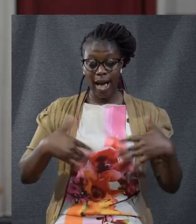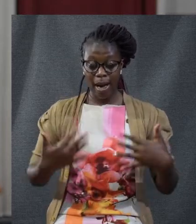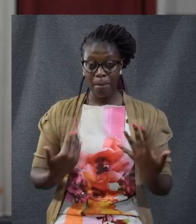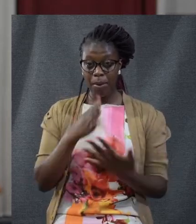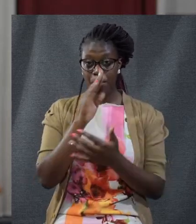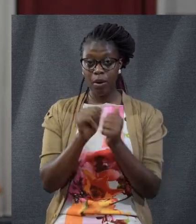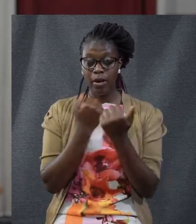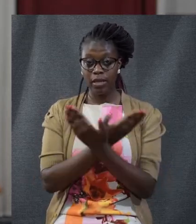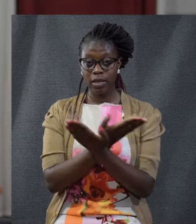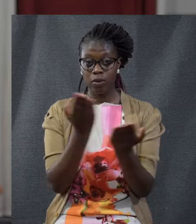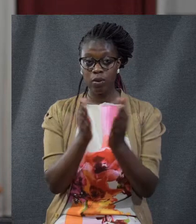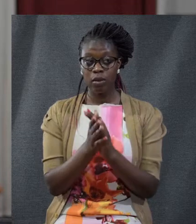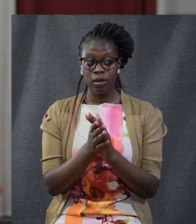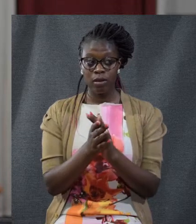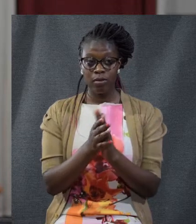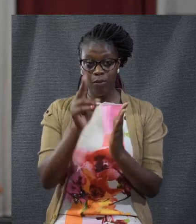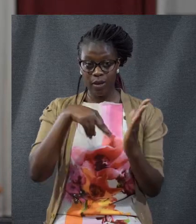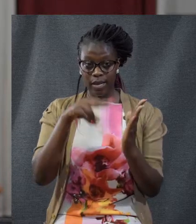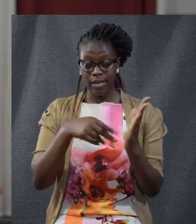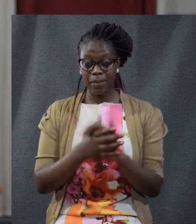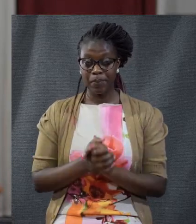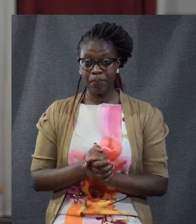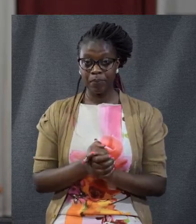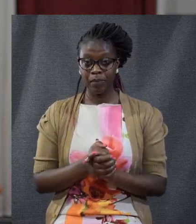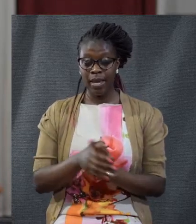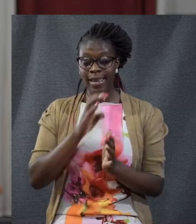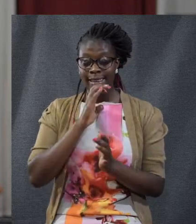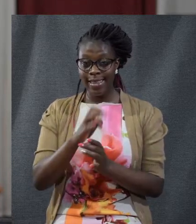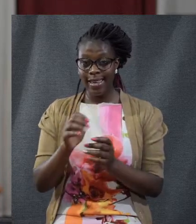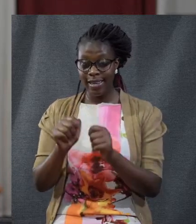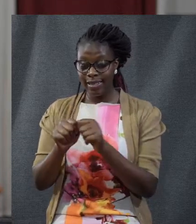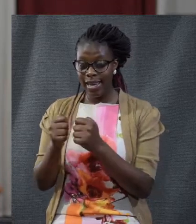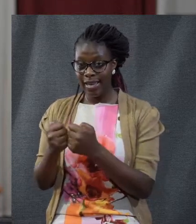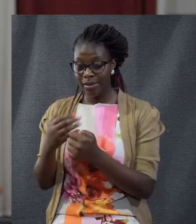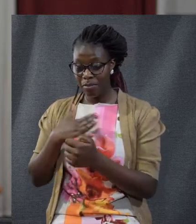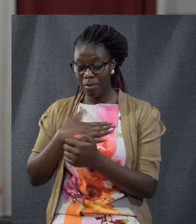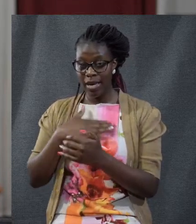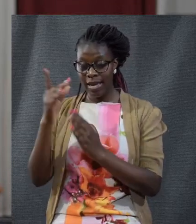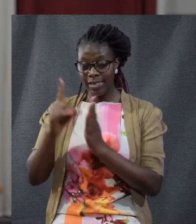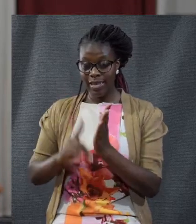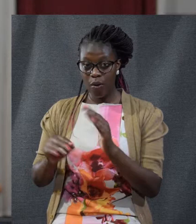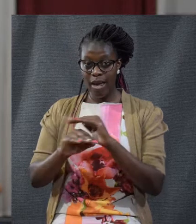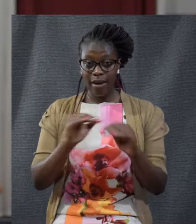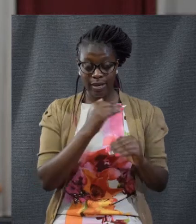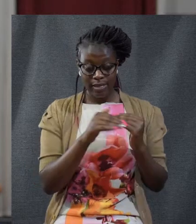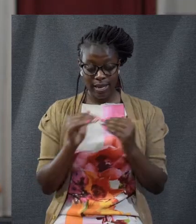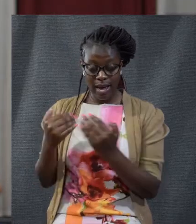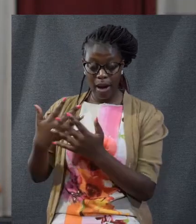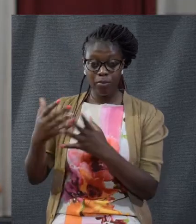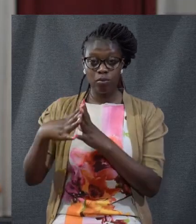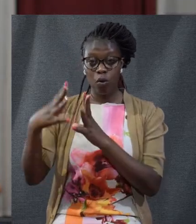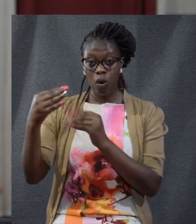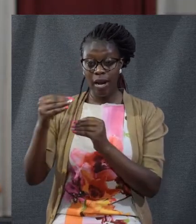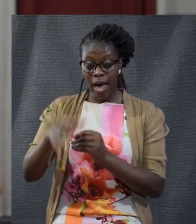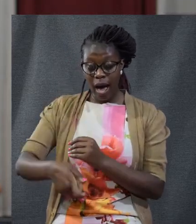you. And I read, "He tears me down on every side till I am gone. He uproots